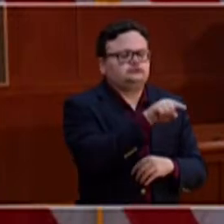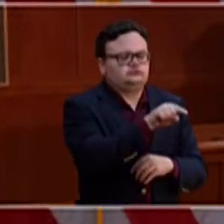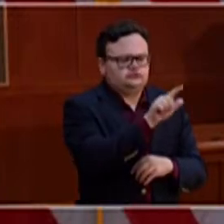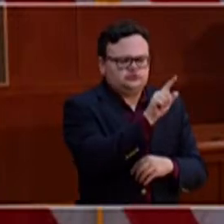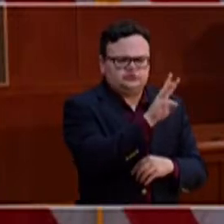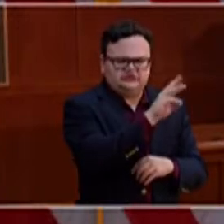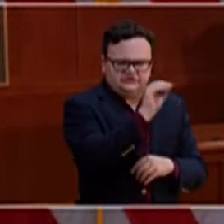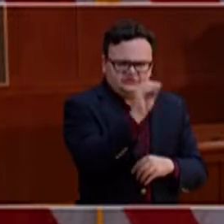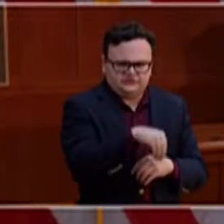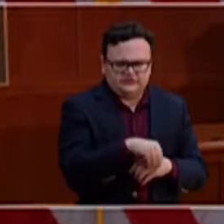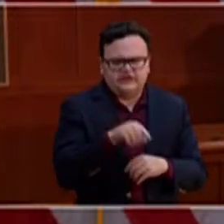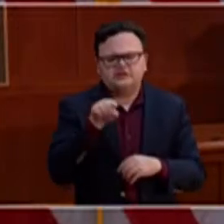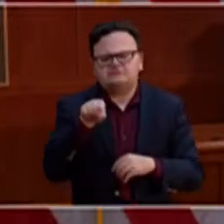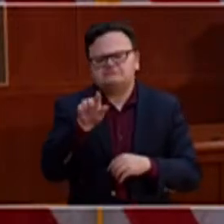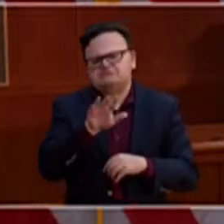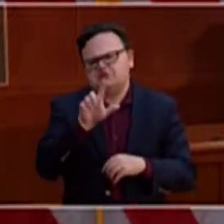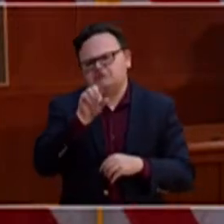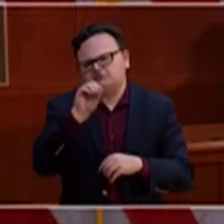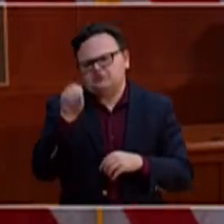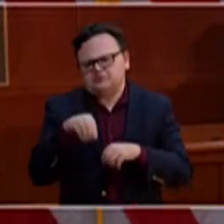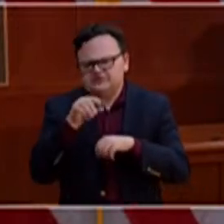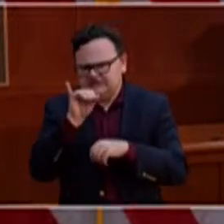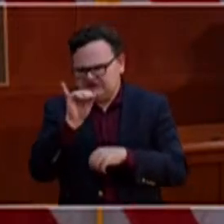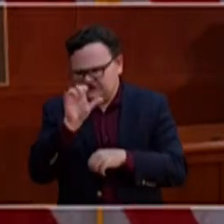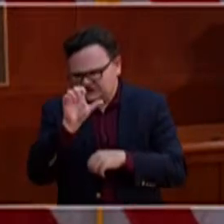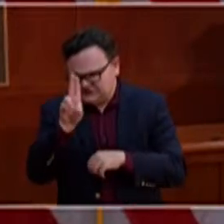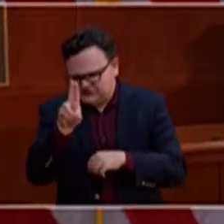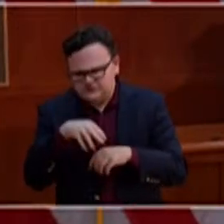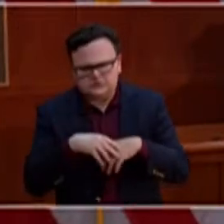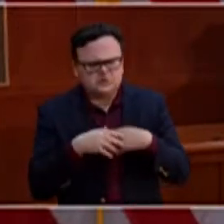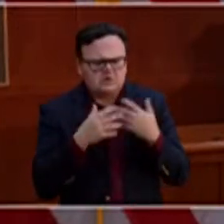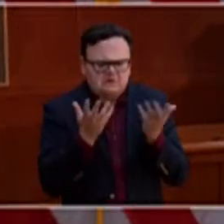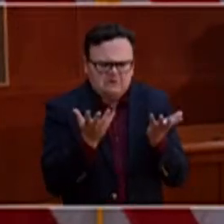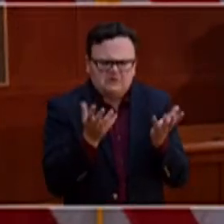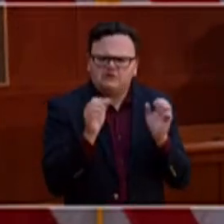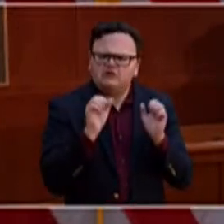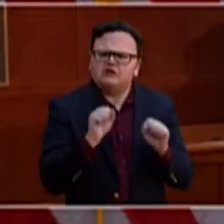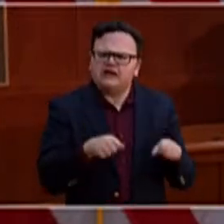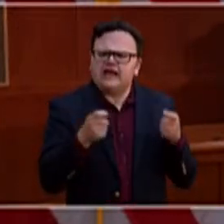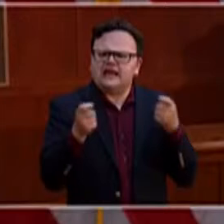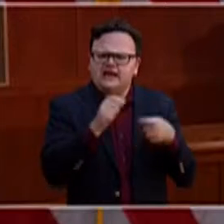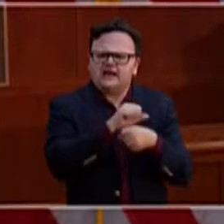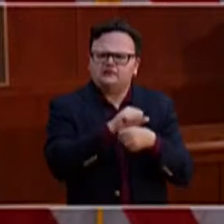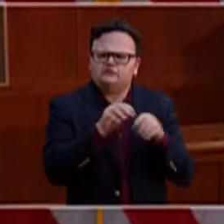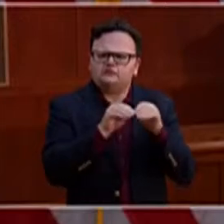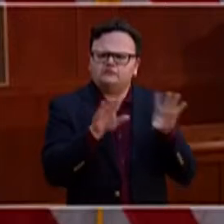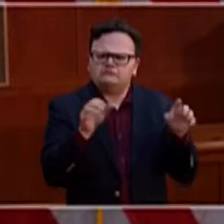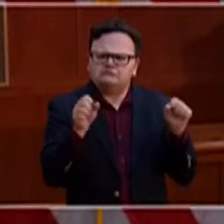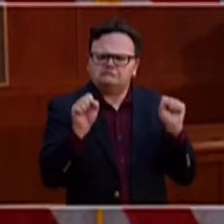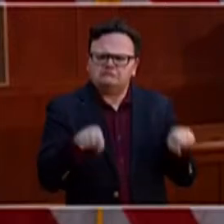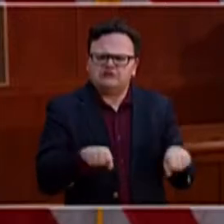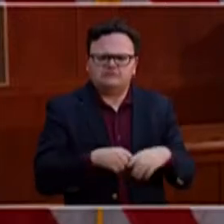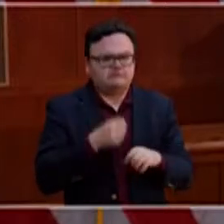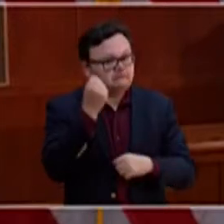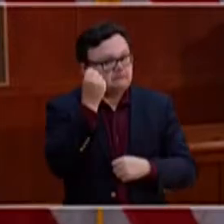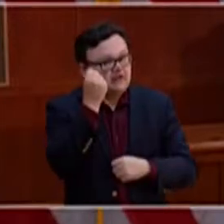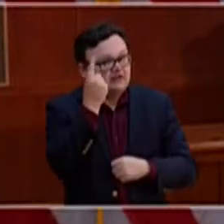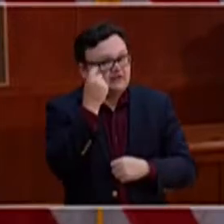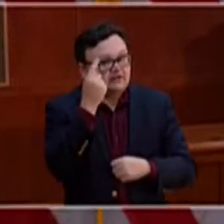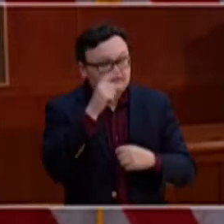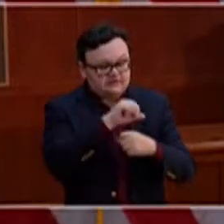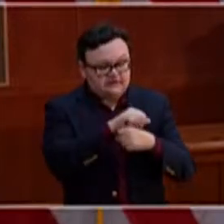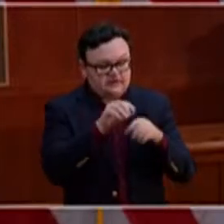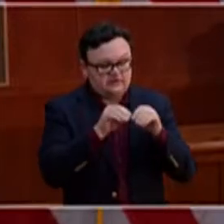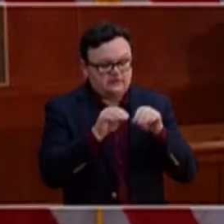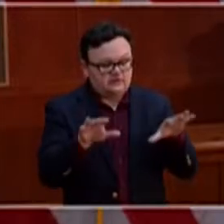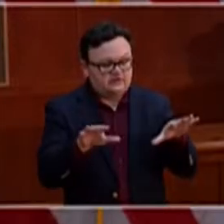available. So there is capacity, obviously, to deal with COVID, but it's also important to note COVID-19 is